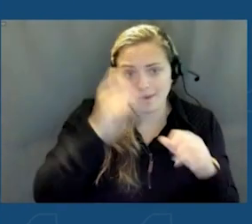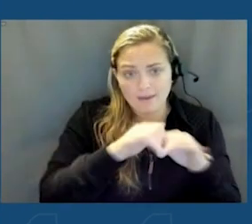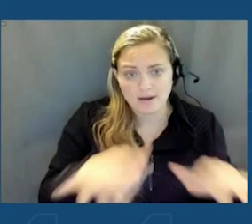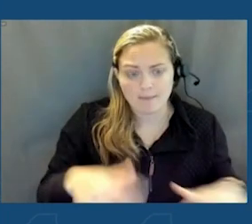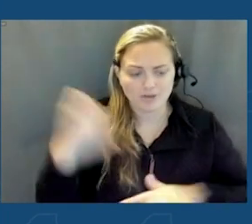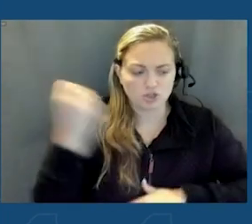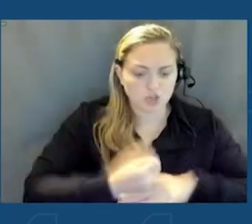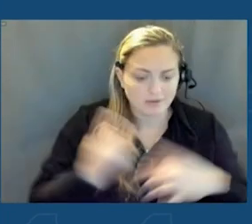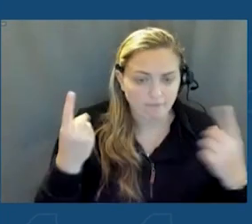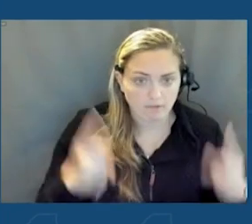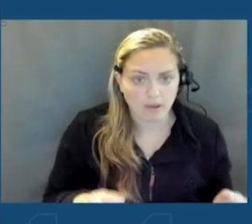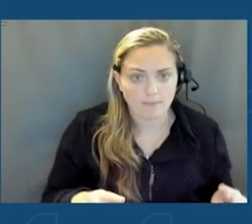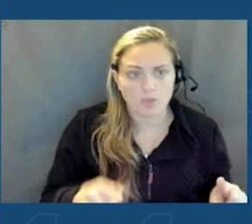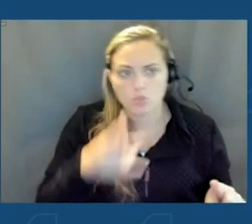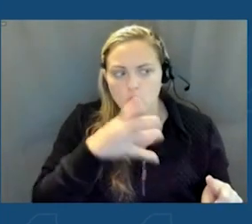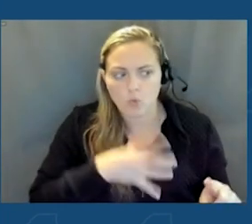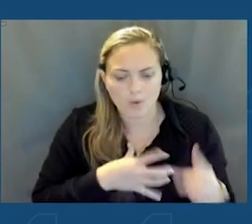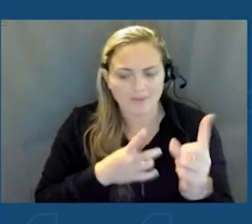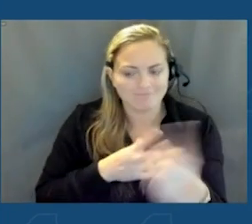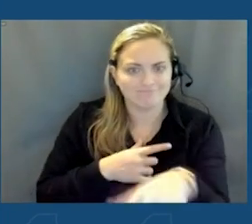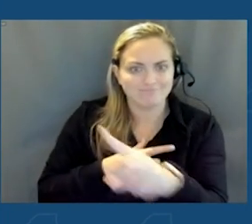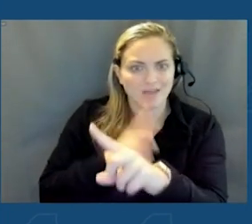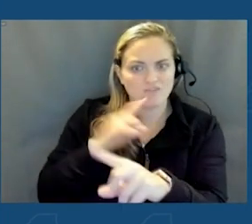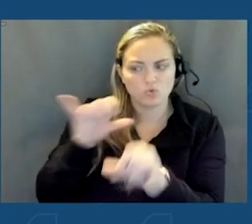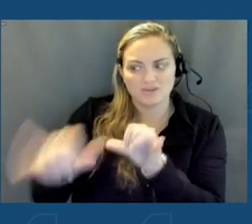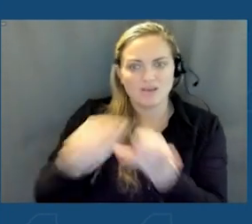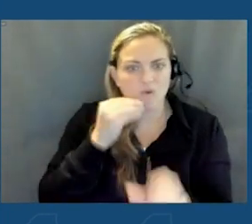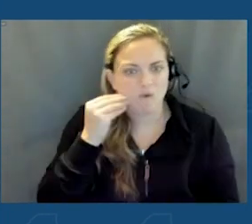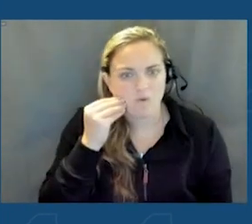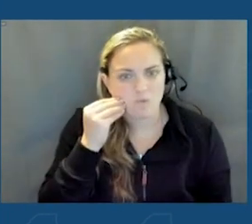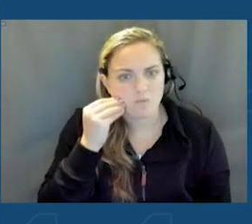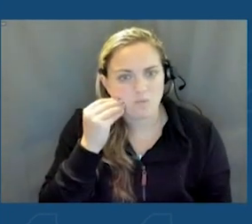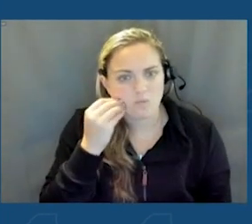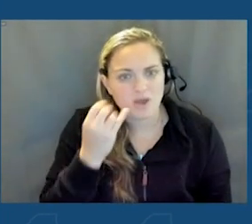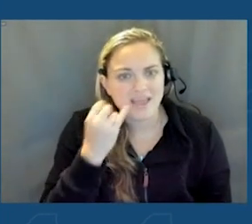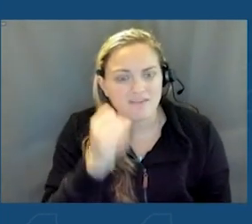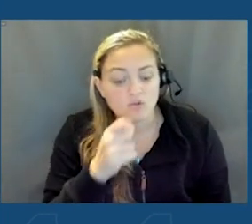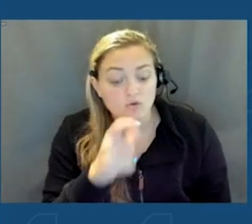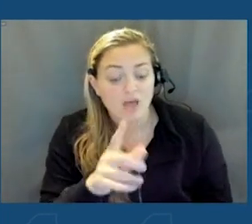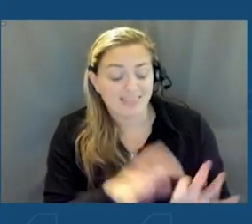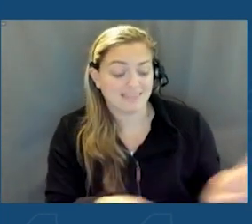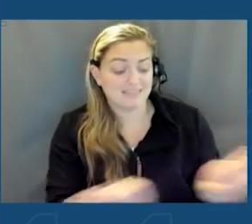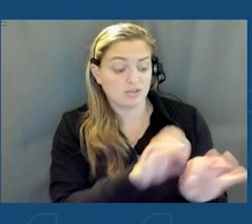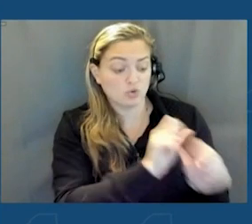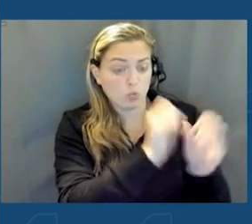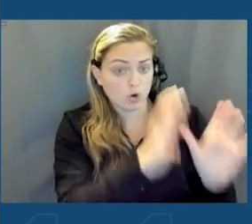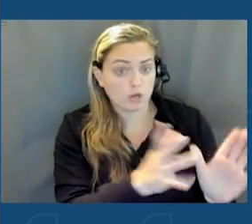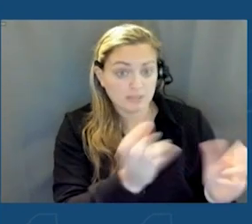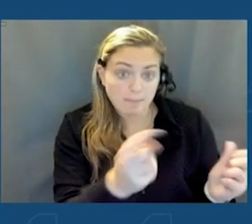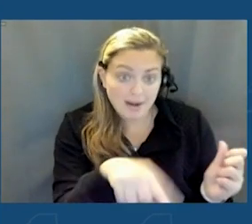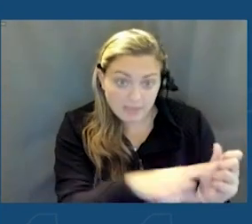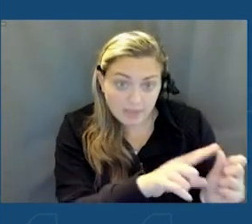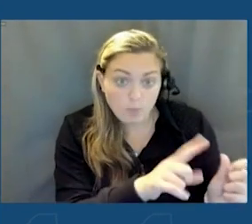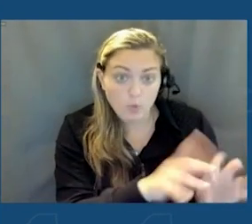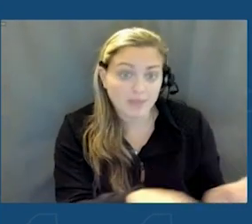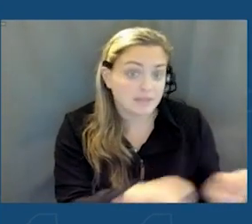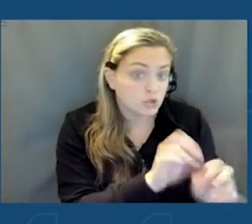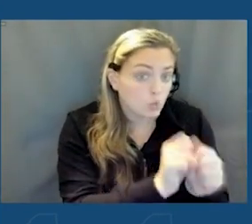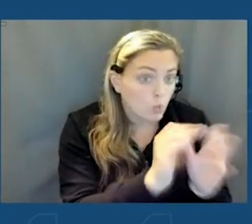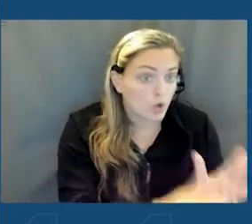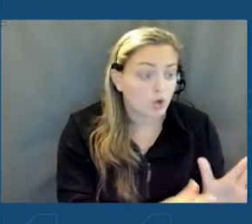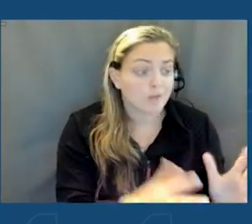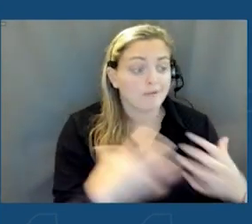said, the women are the ones who are having to stay home. If they're not the essential workers, and many of them were, they were the healthcare workers, they worked in